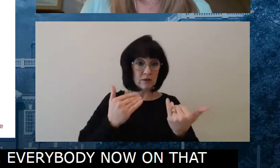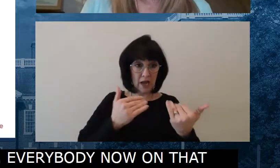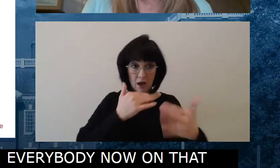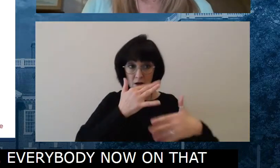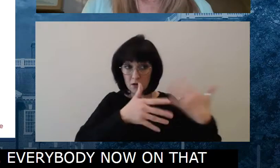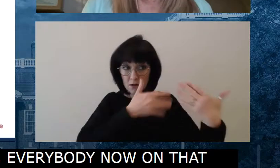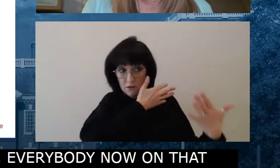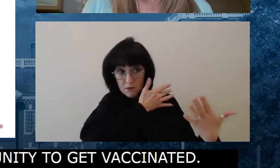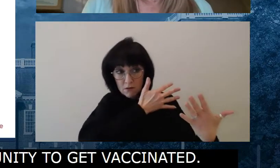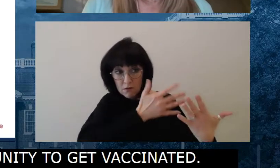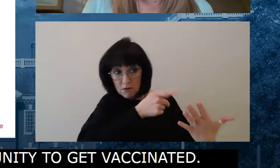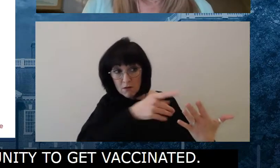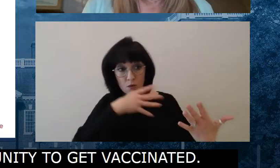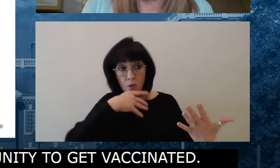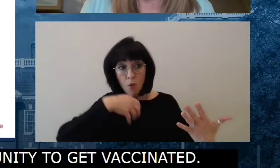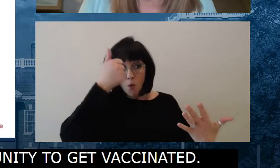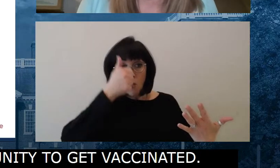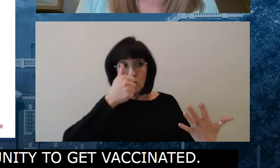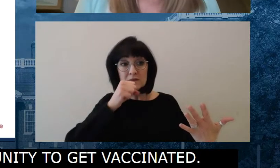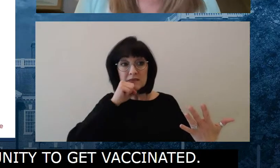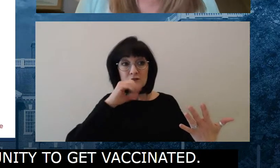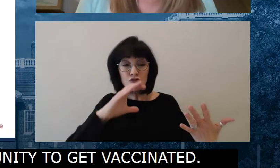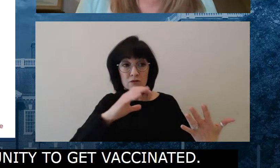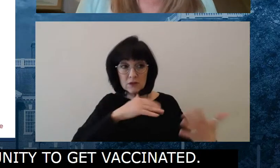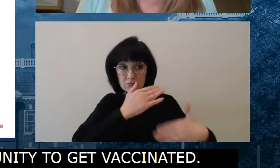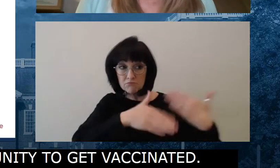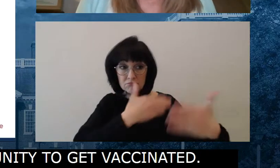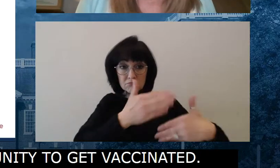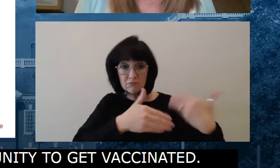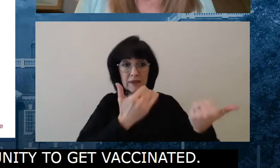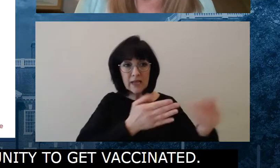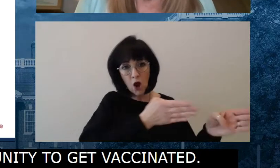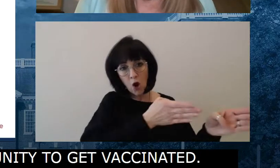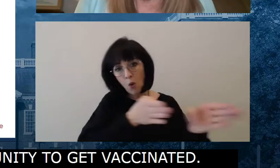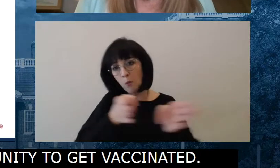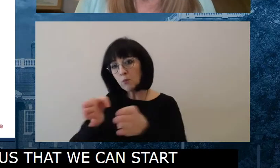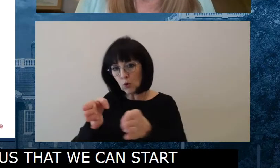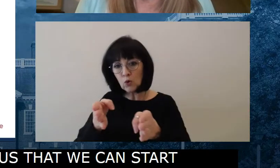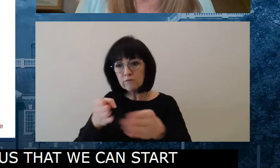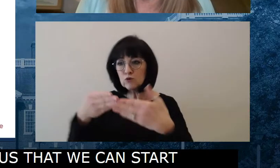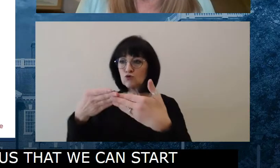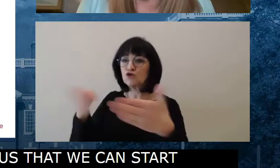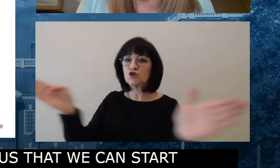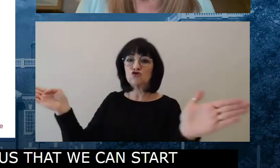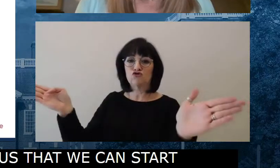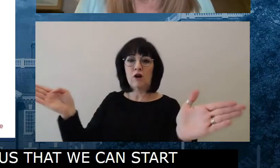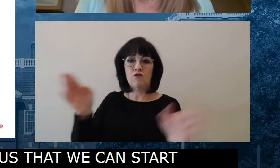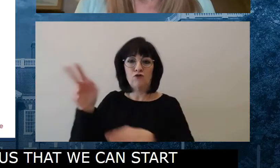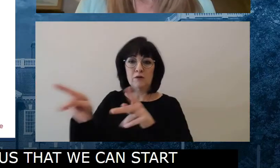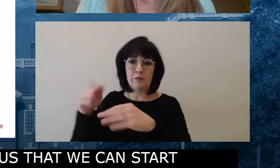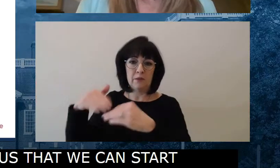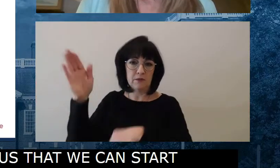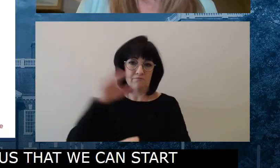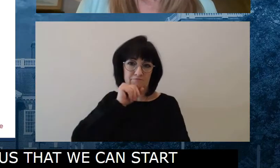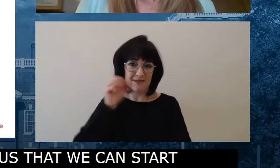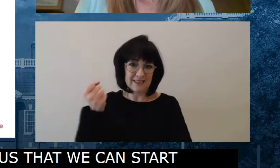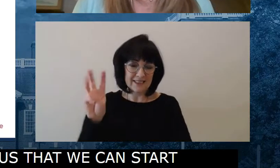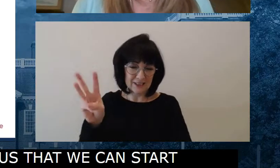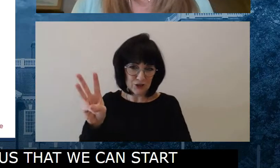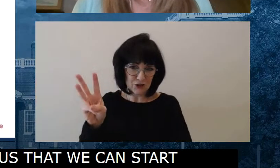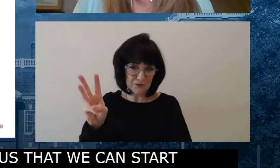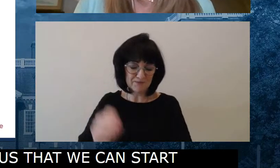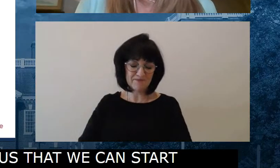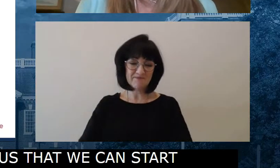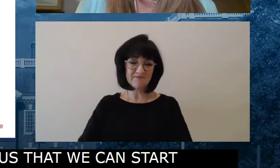forward. So as the governor said, we really are very excited